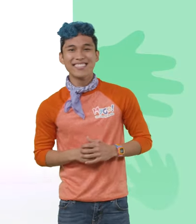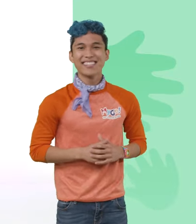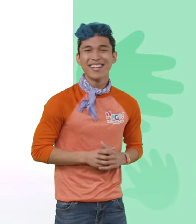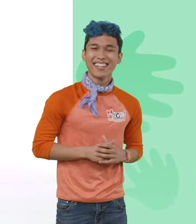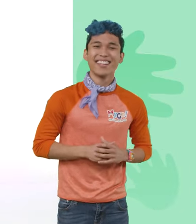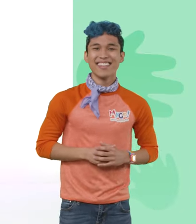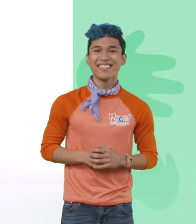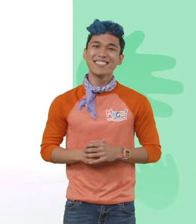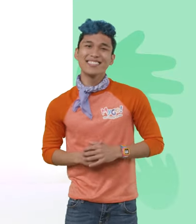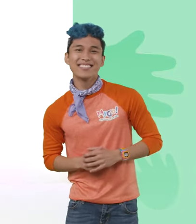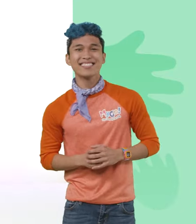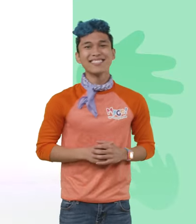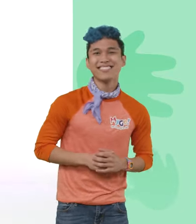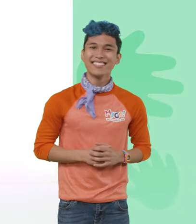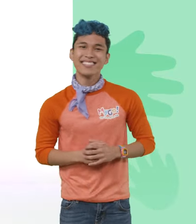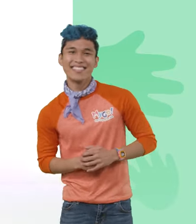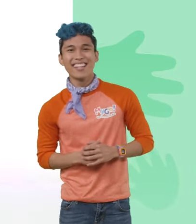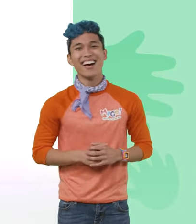Ooh, hey! Whoa!